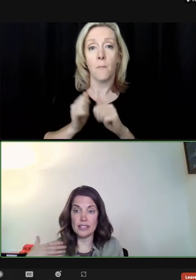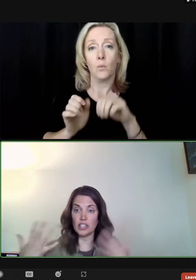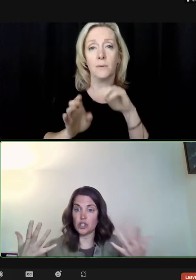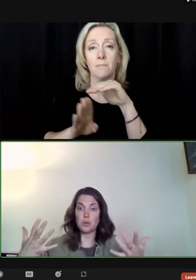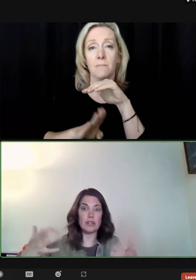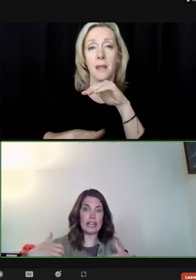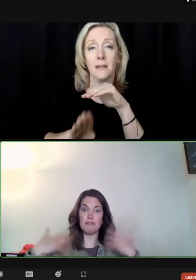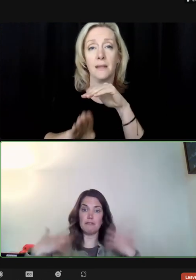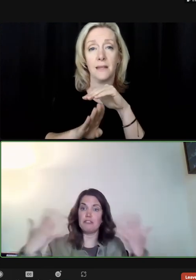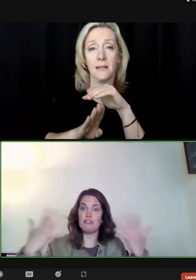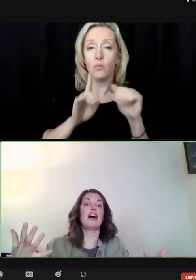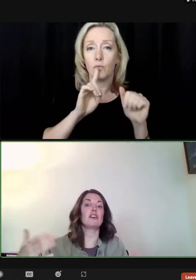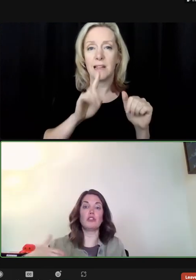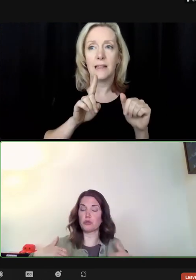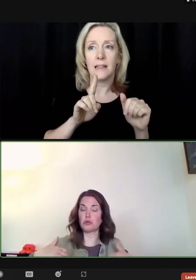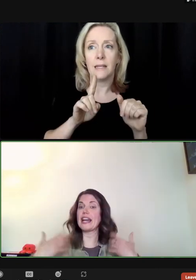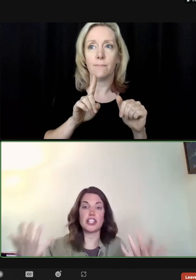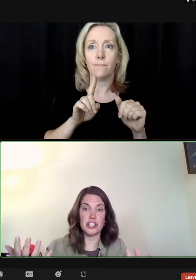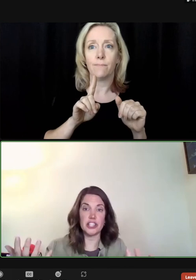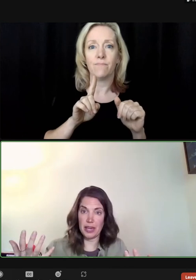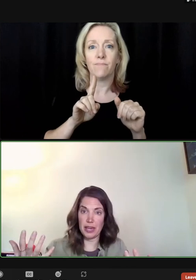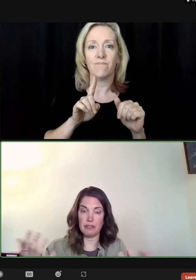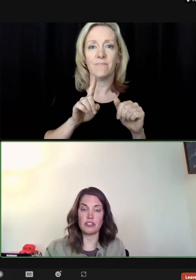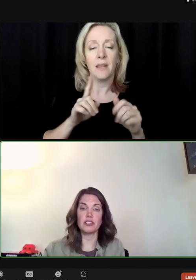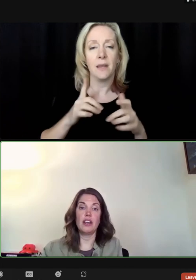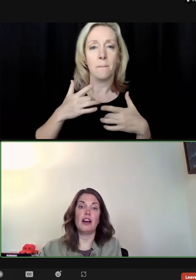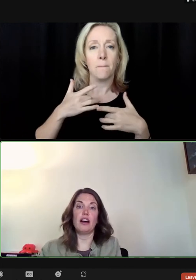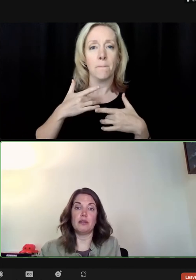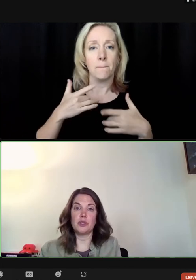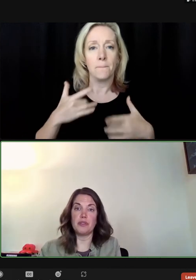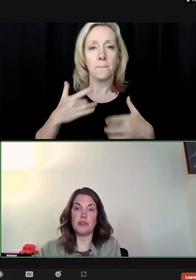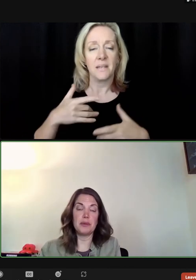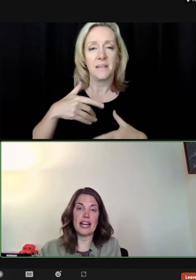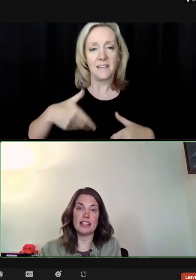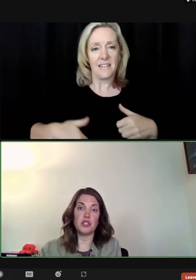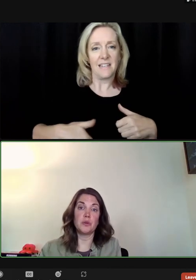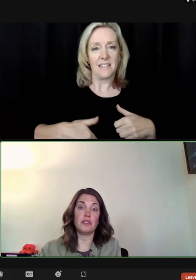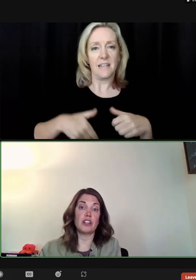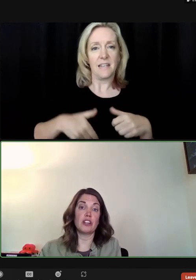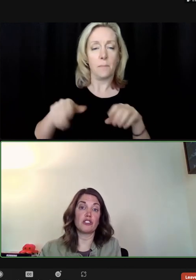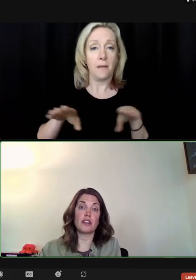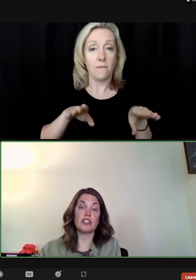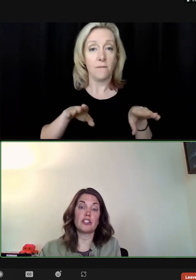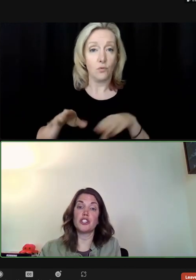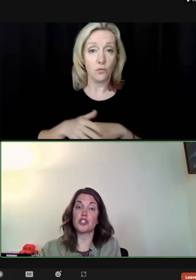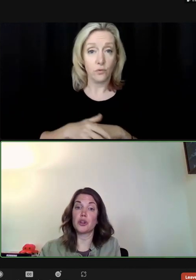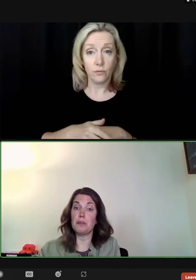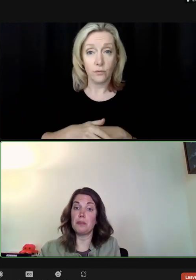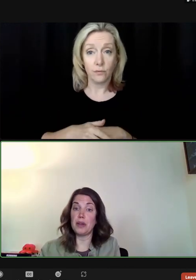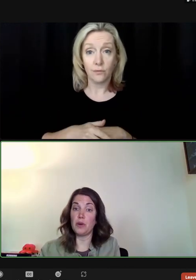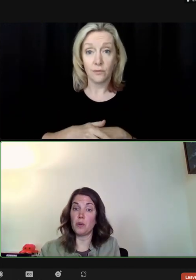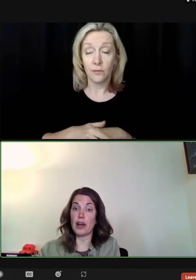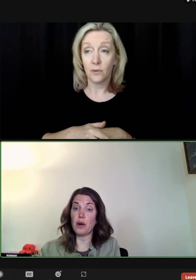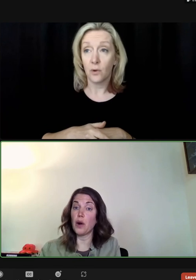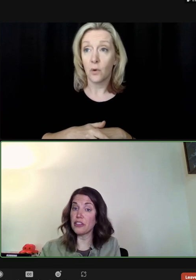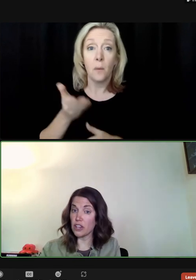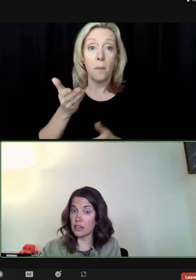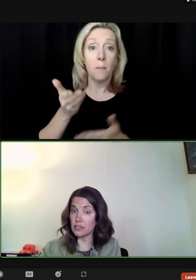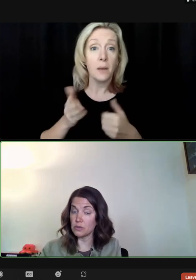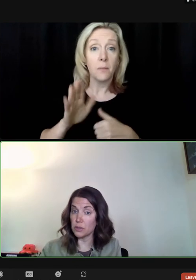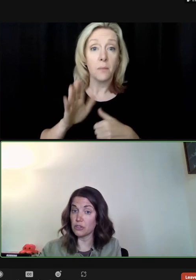just those instinctual, infantile, reactionary behaviors. So if anybody has a student that they are struggling to determine